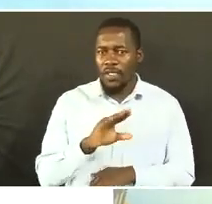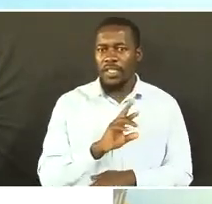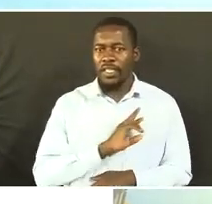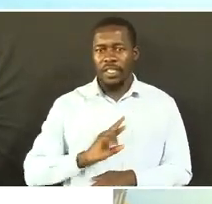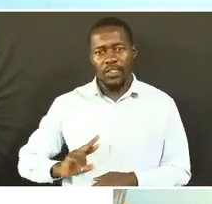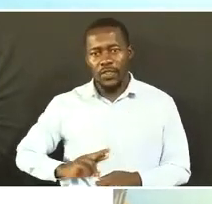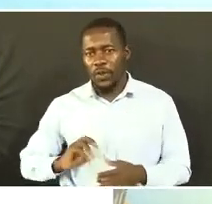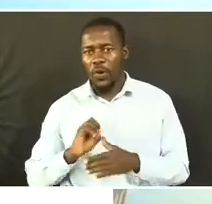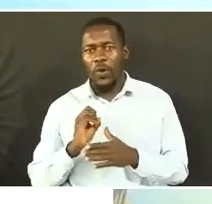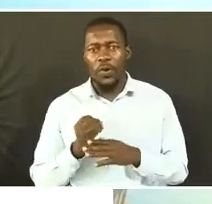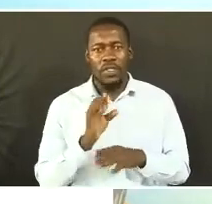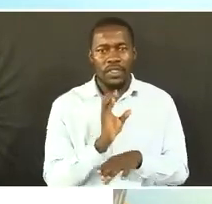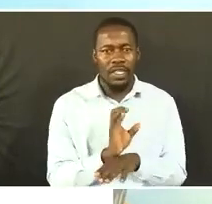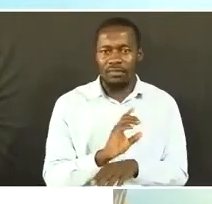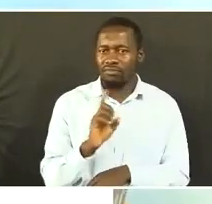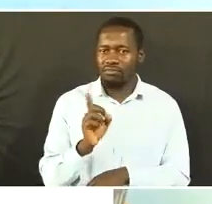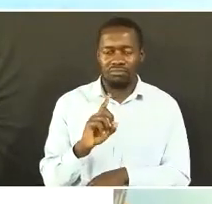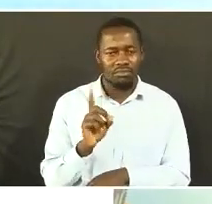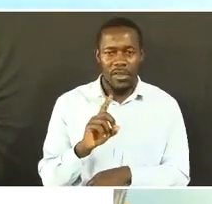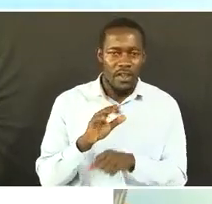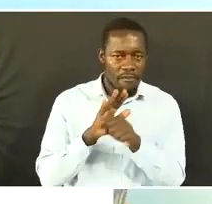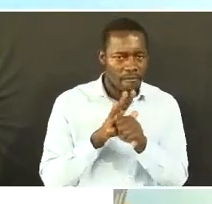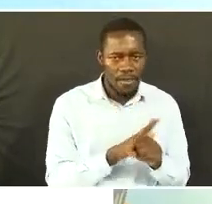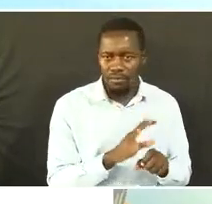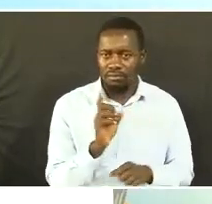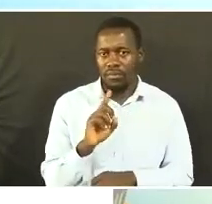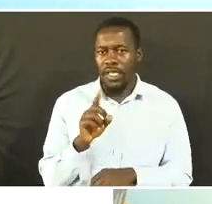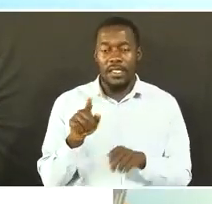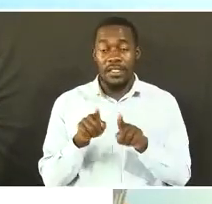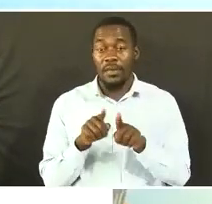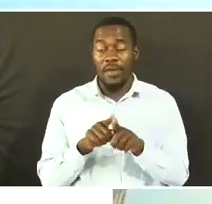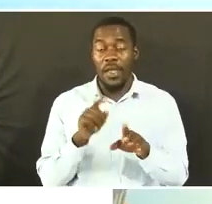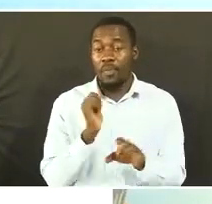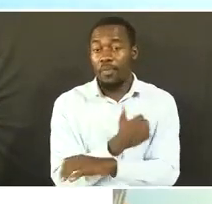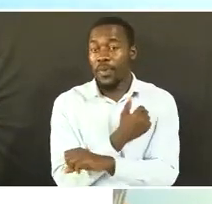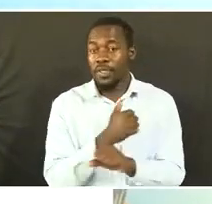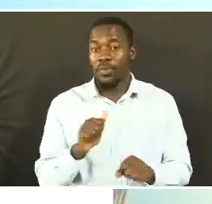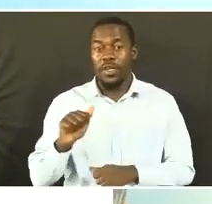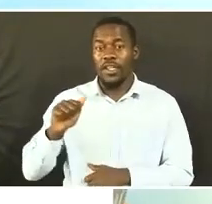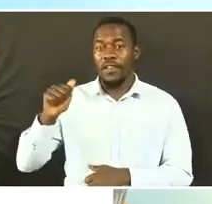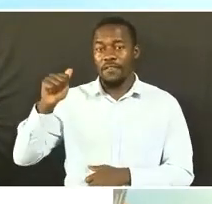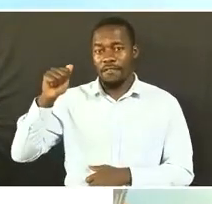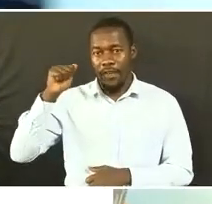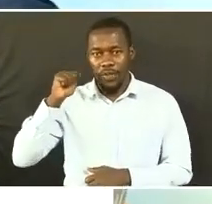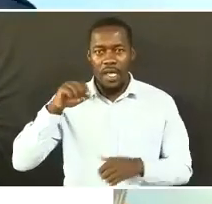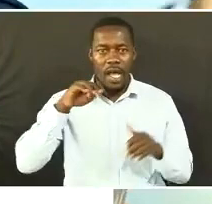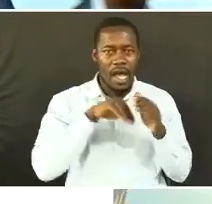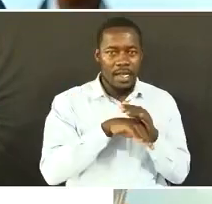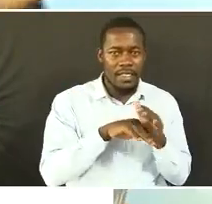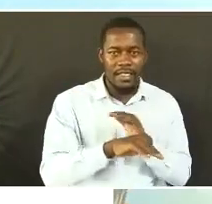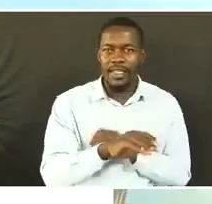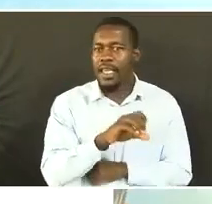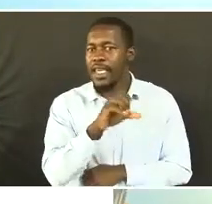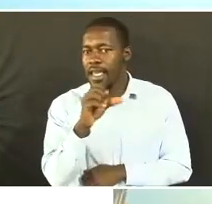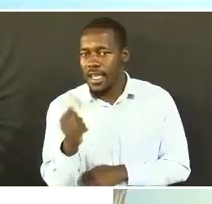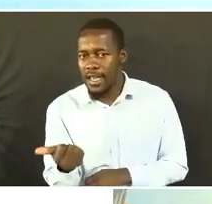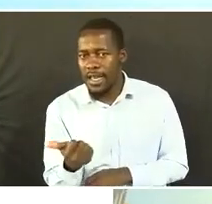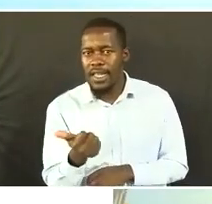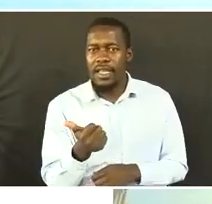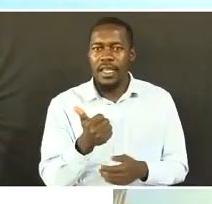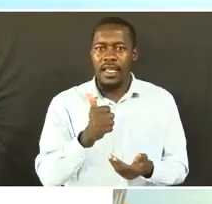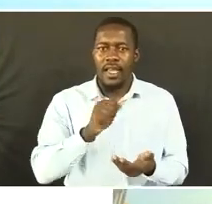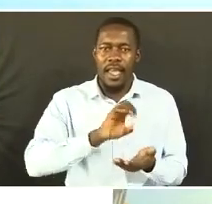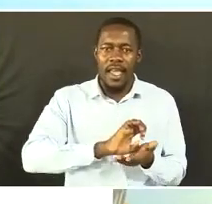states also that nobody shall be denied access to any institution, employment, or any facility on